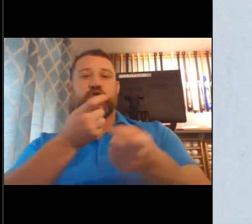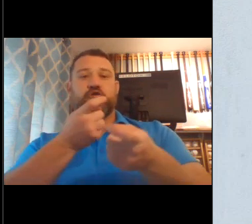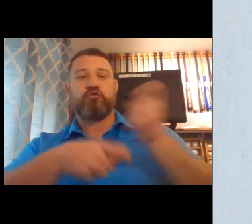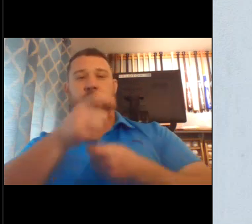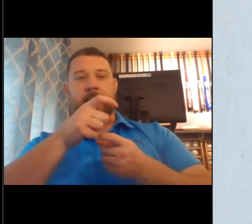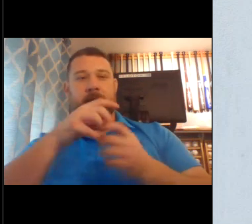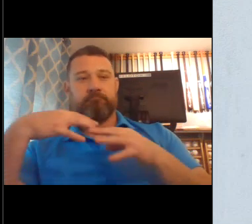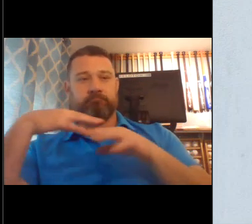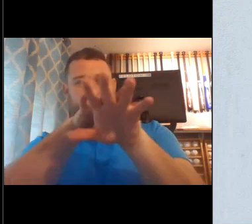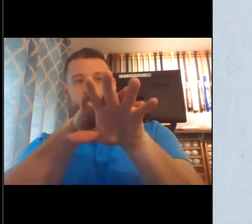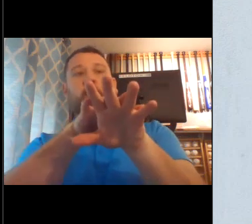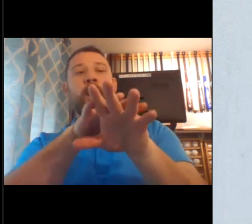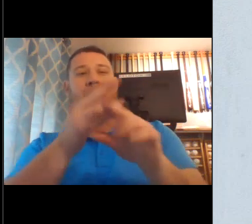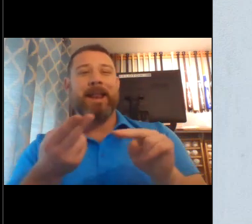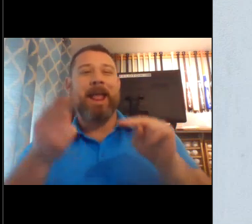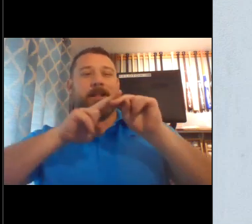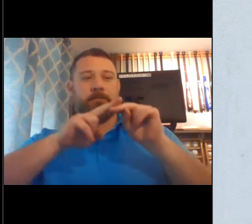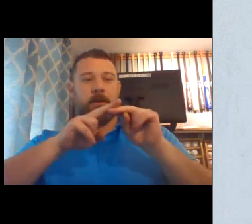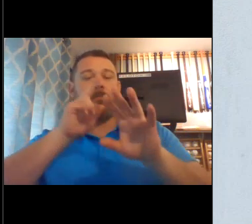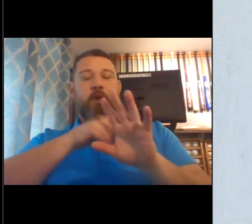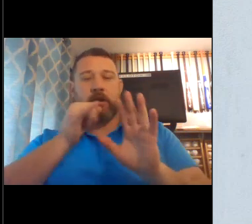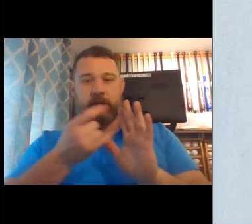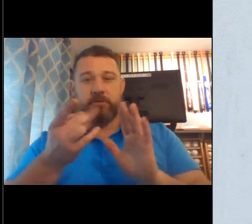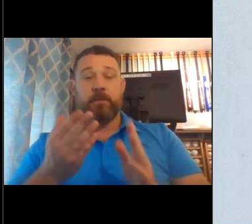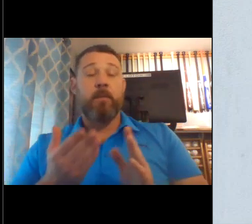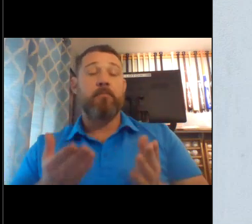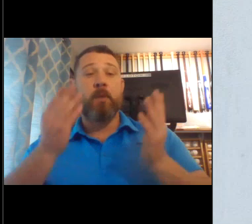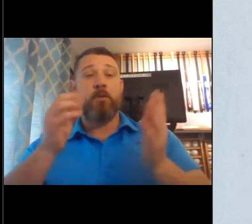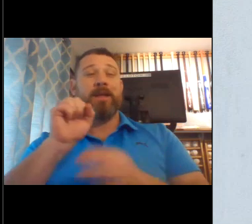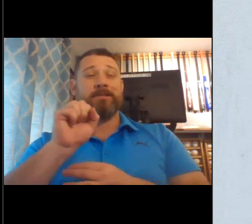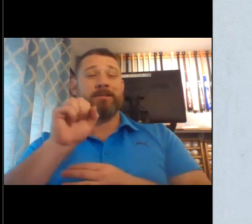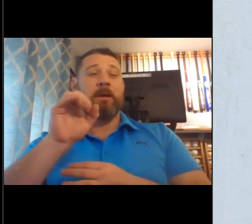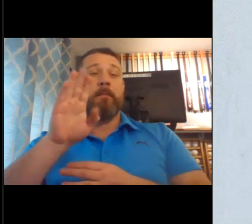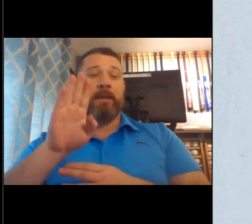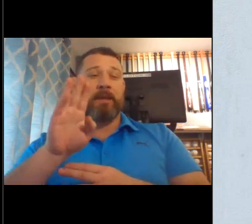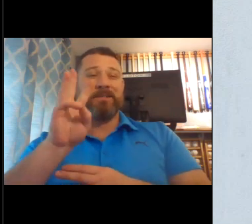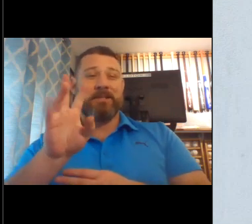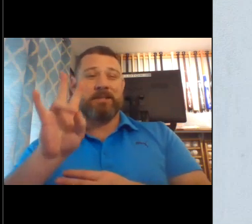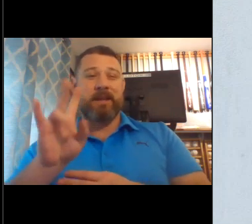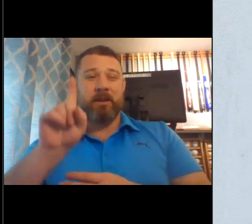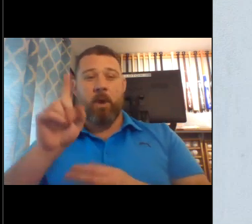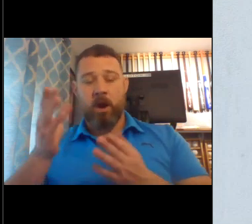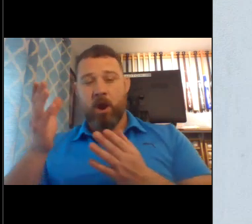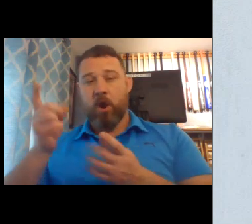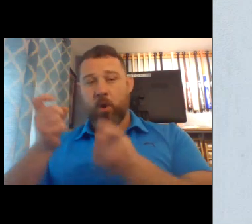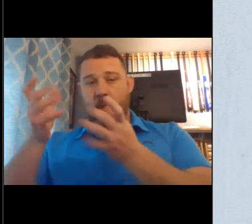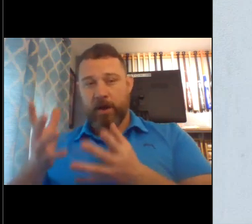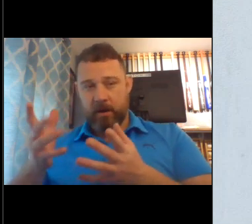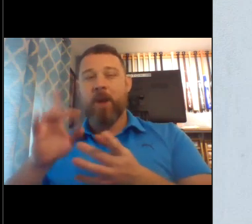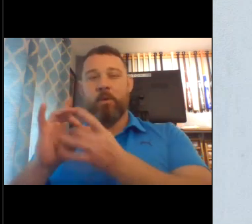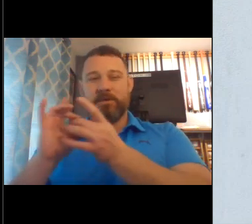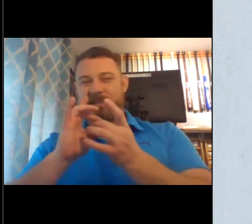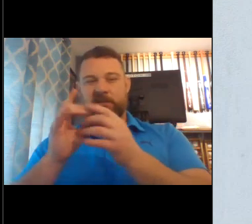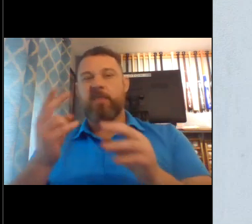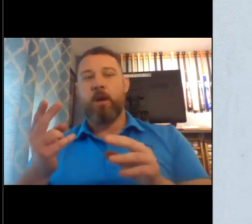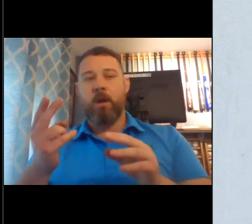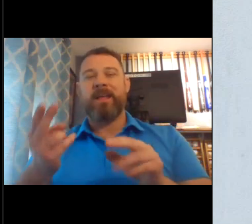Kayla Giese has been promoted to the SB 671 Coordinator and will be also assisting in the Trade Corridor Enhancement